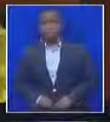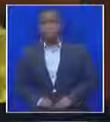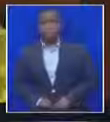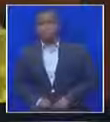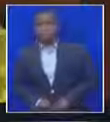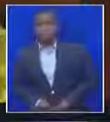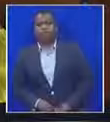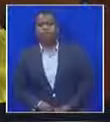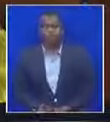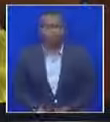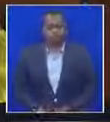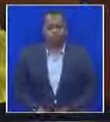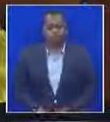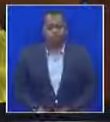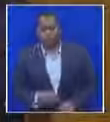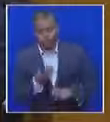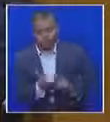Ngiyabonga mongameli.